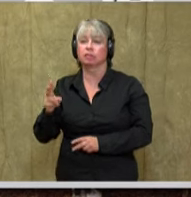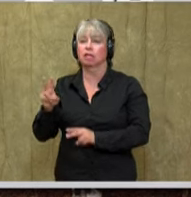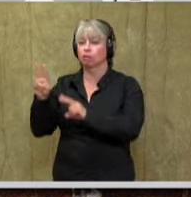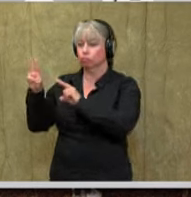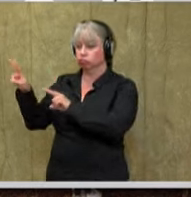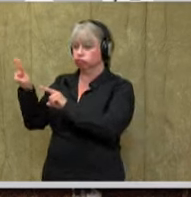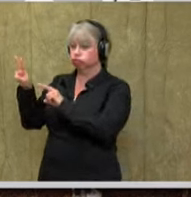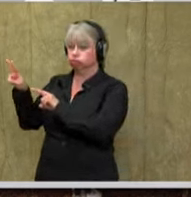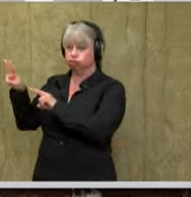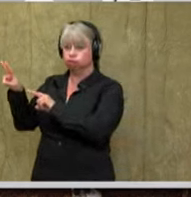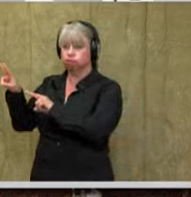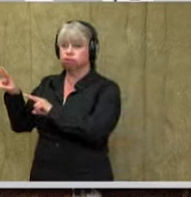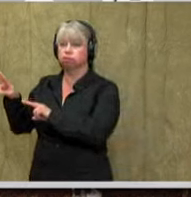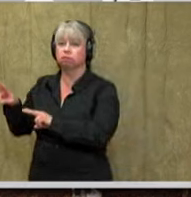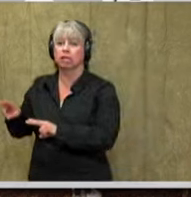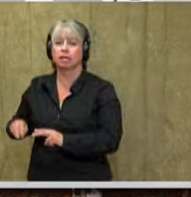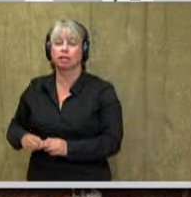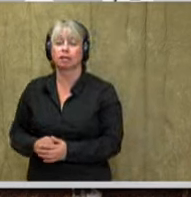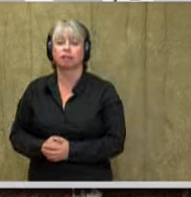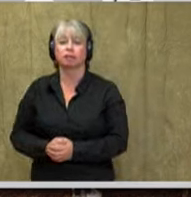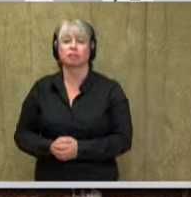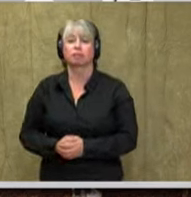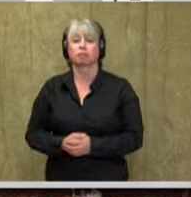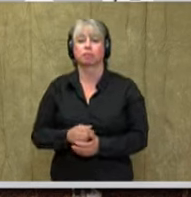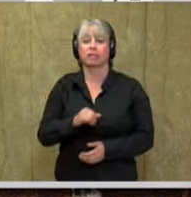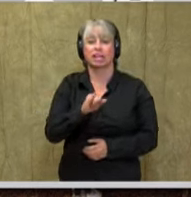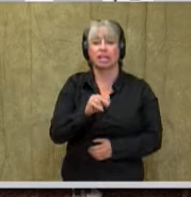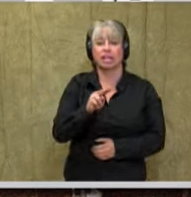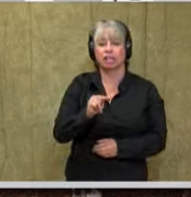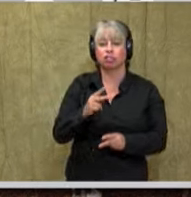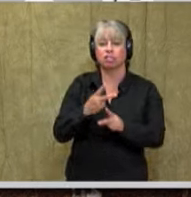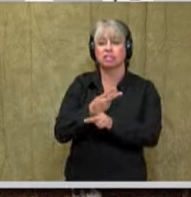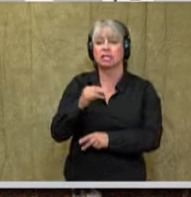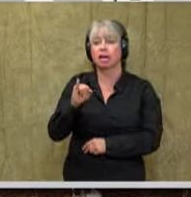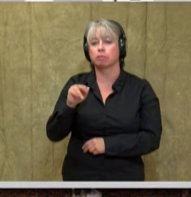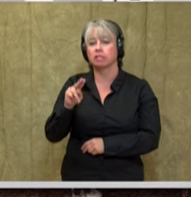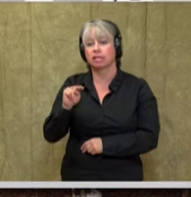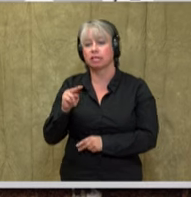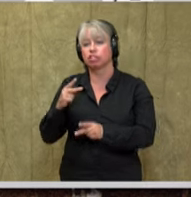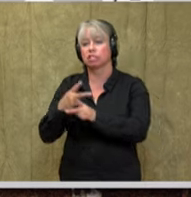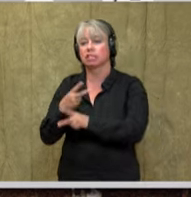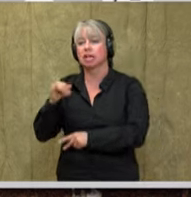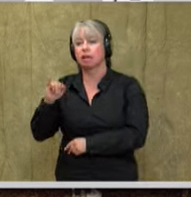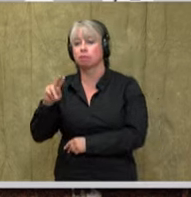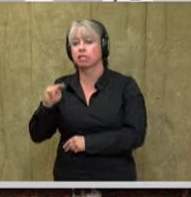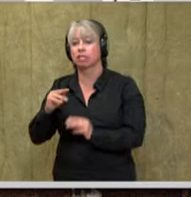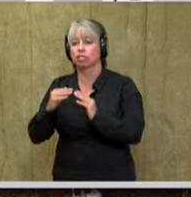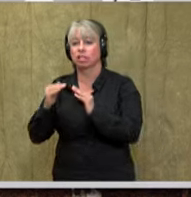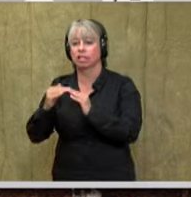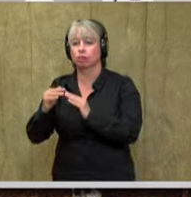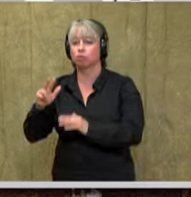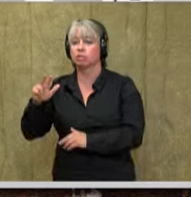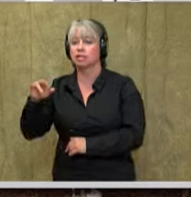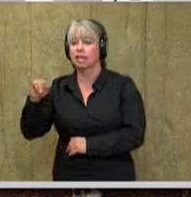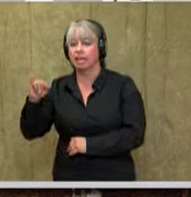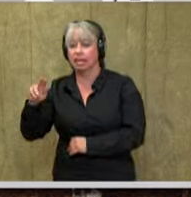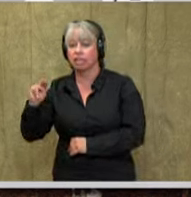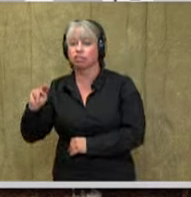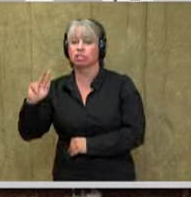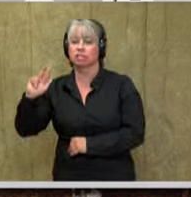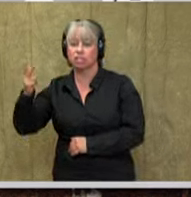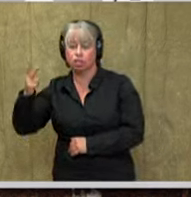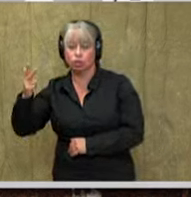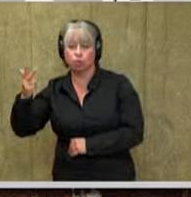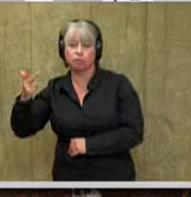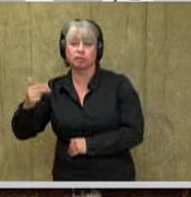ago, inches and inches, and another inches would be inches cubed. Then we're going to multiply that by